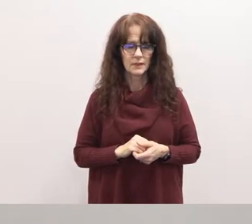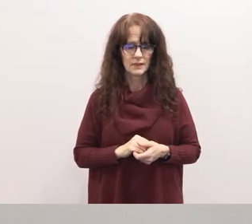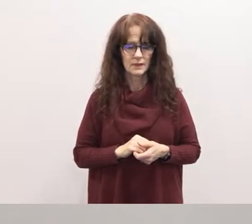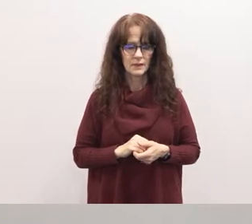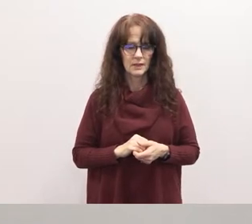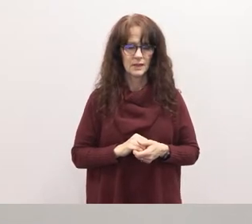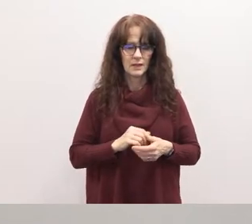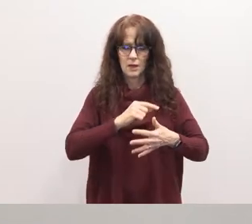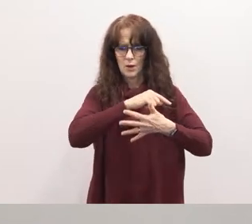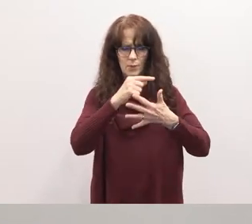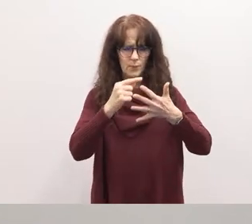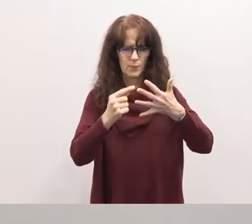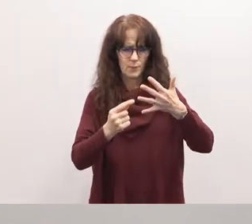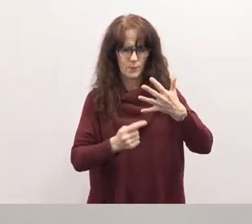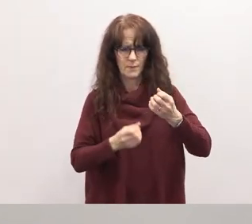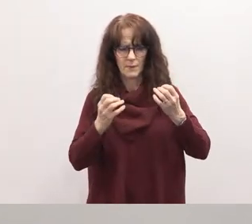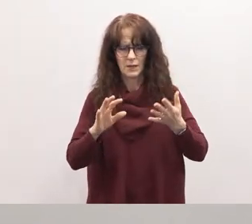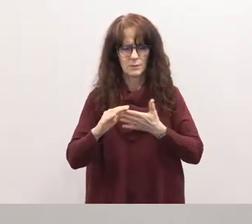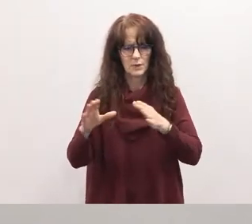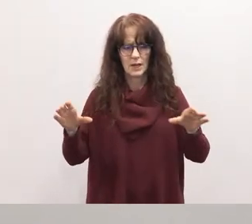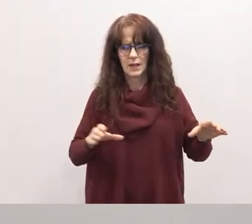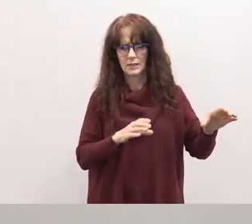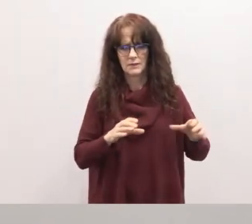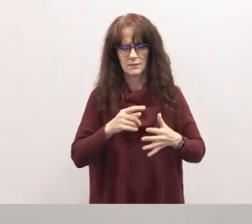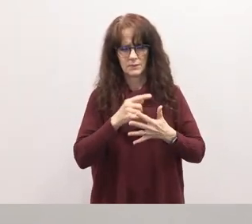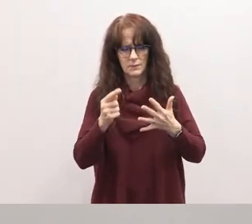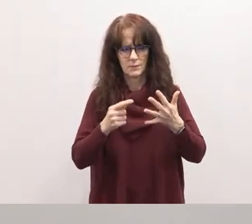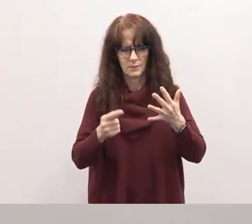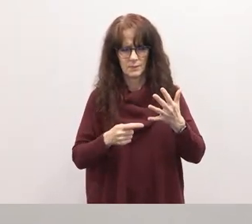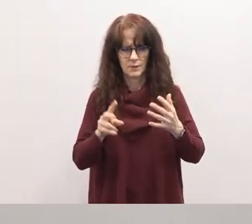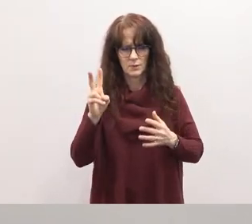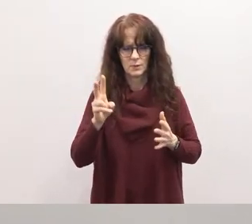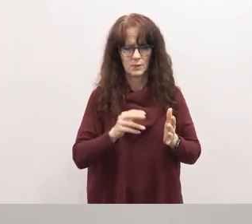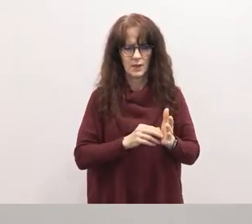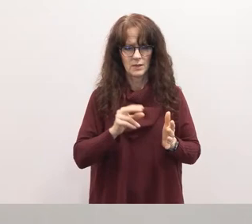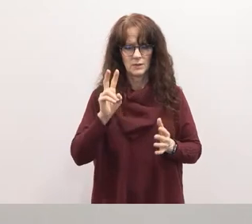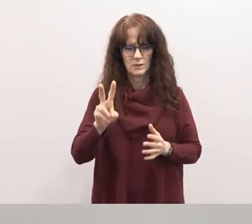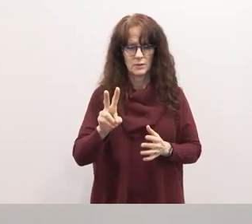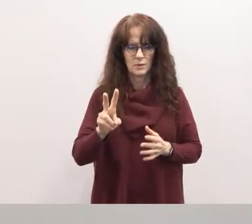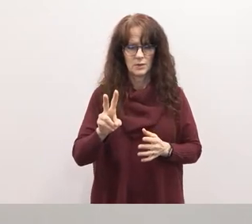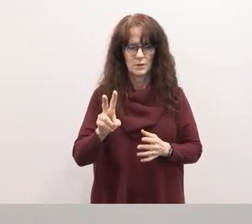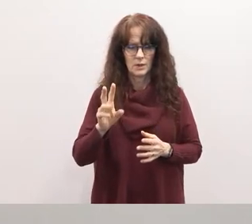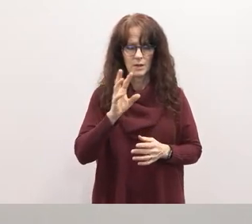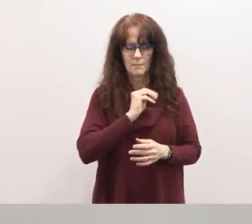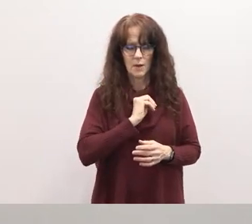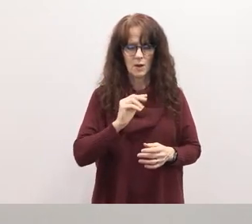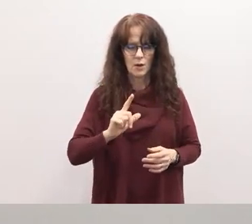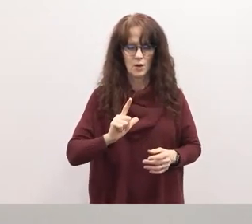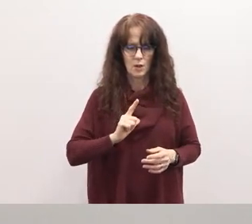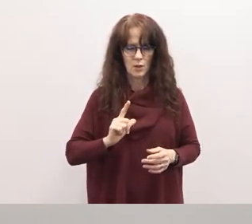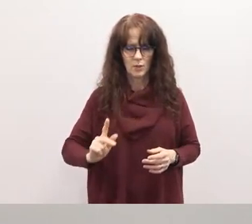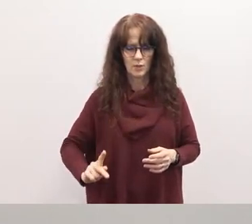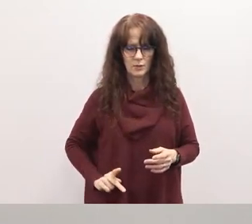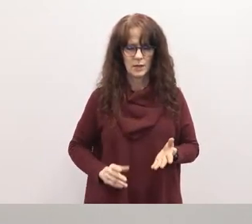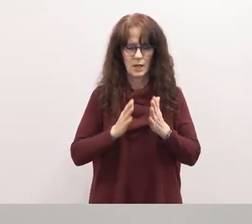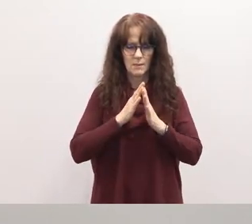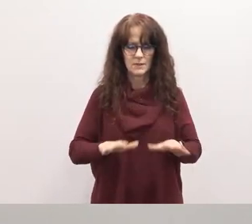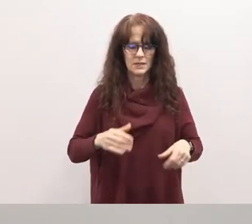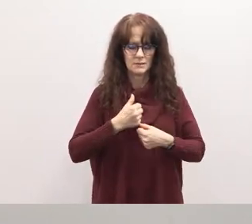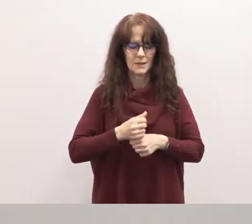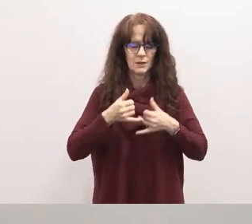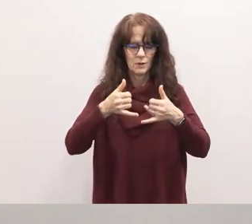and many, many more community activities, she was given the 2002 Martin Luther King Peacemaker